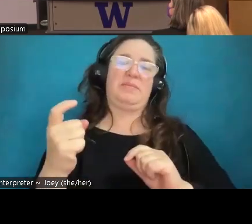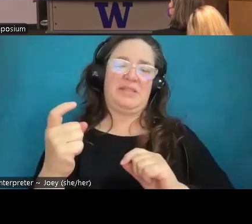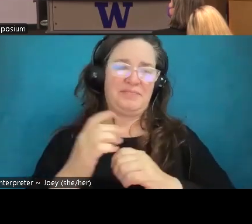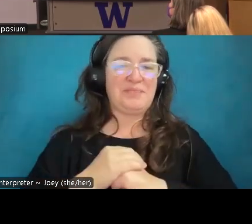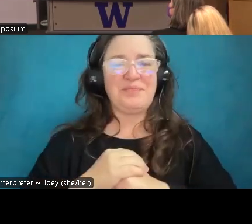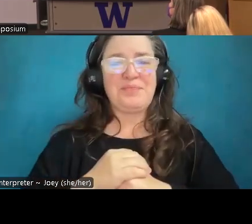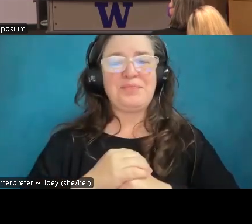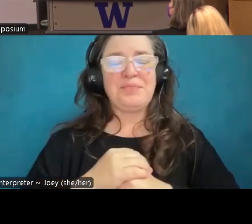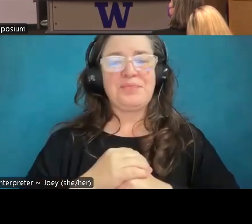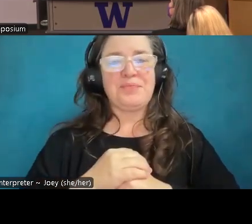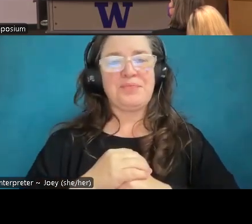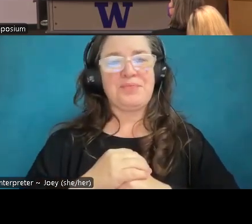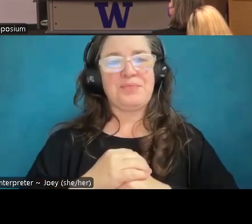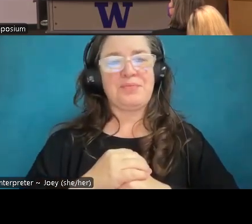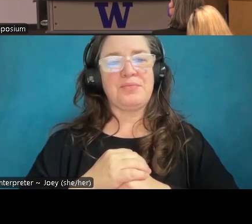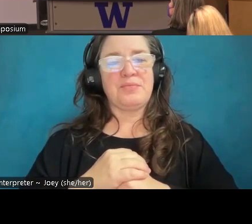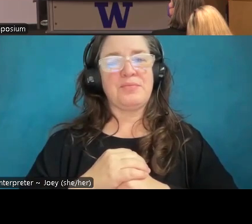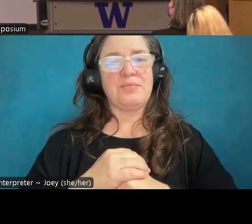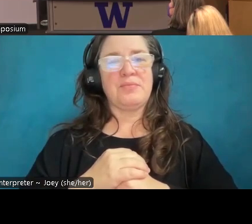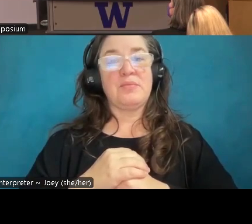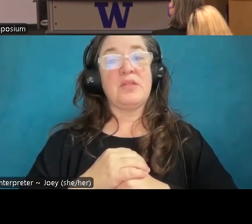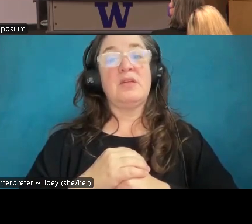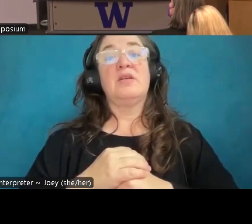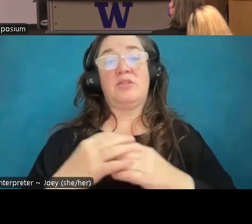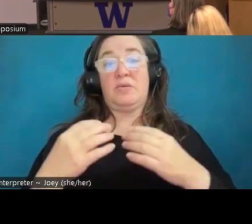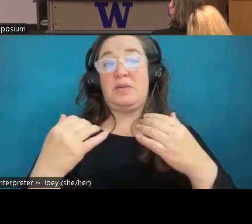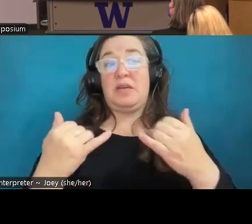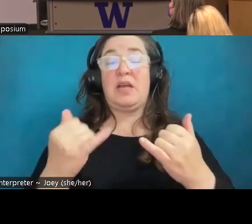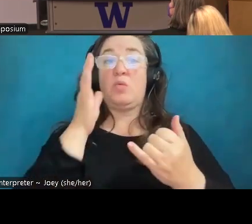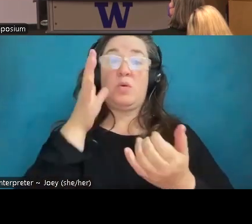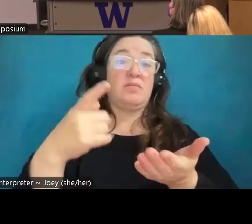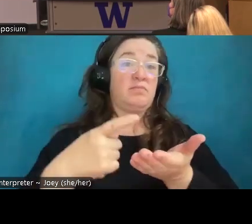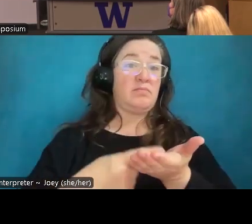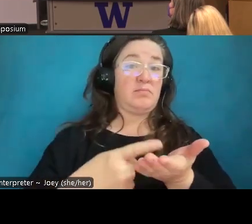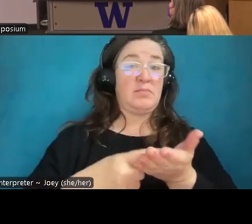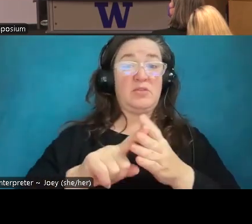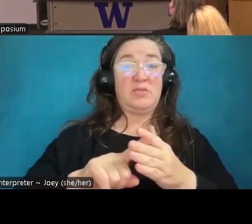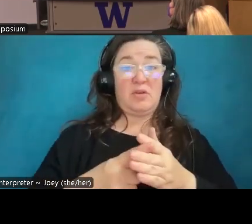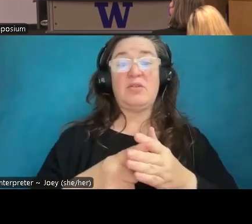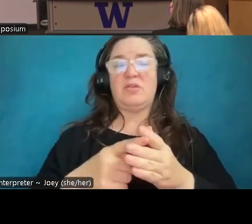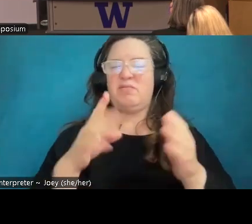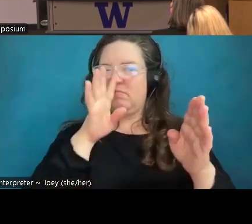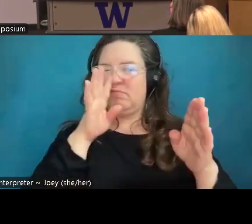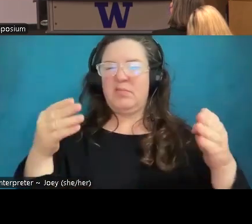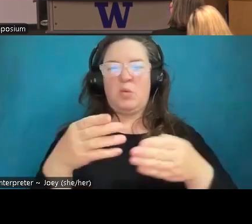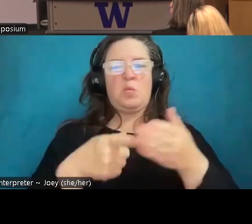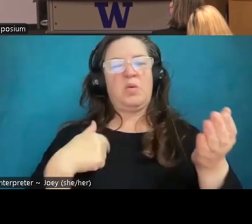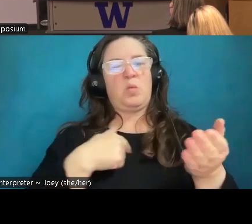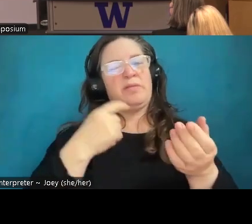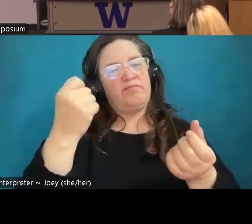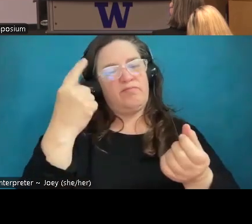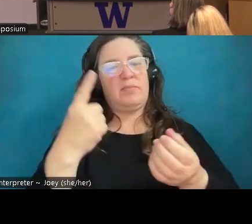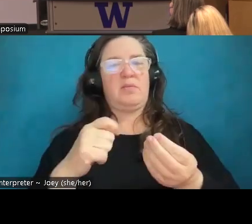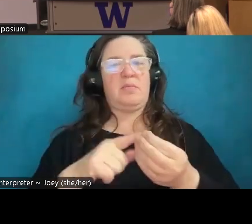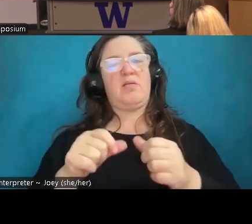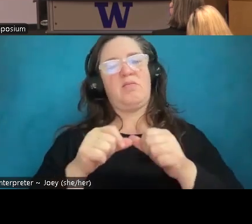So let's begin with what we currently understand of long COVID. So it's paramount to come up with a universal